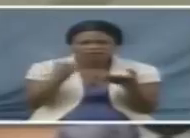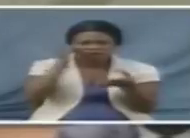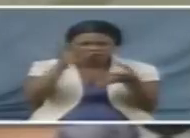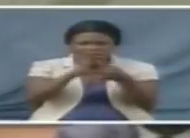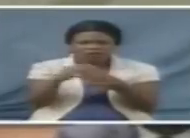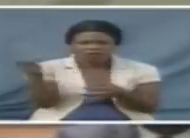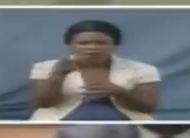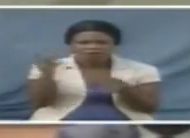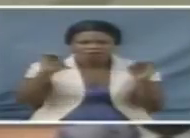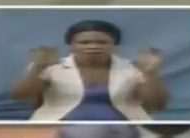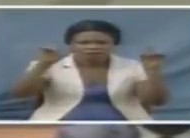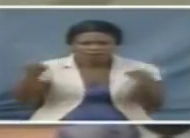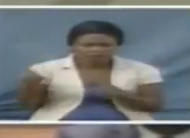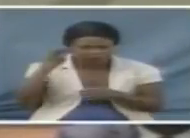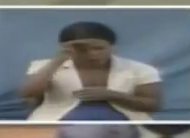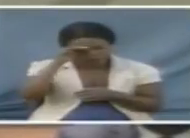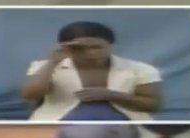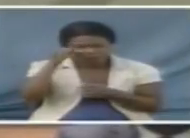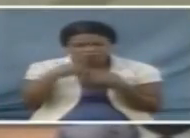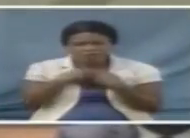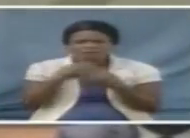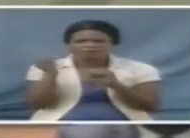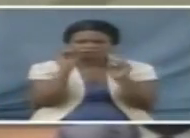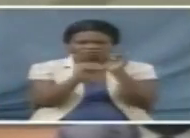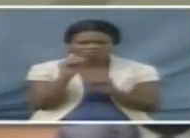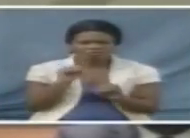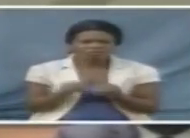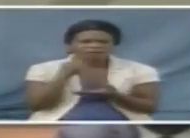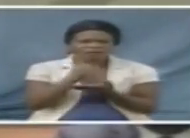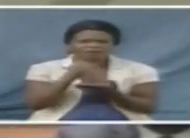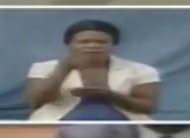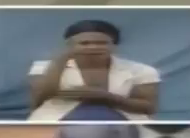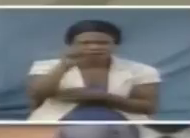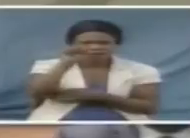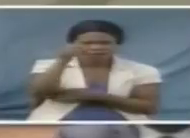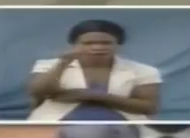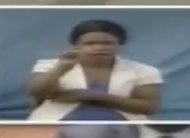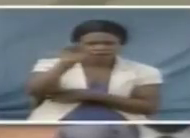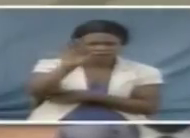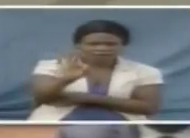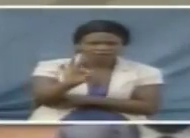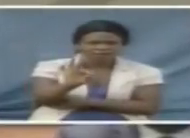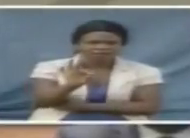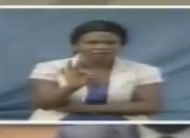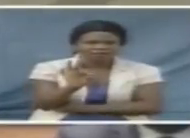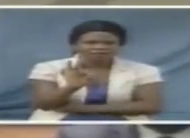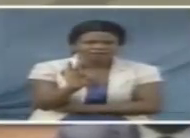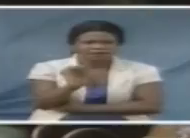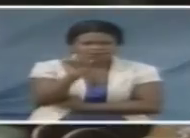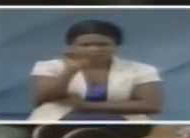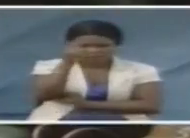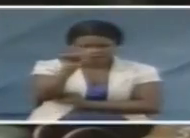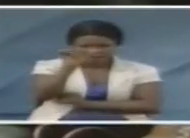and Social Services will join the 2 education ministries in having output-based budgeting.